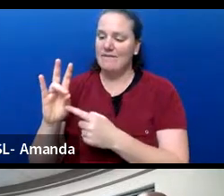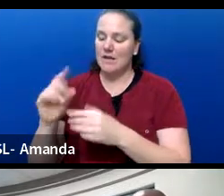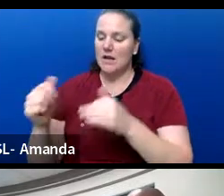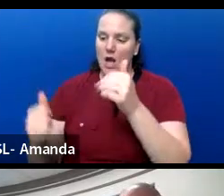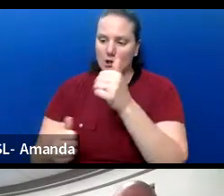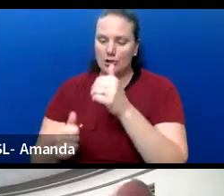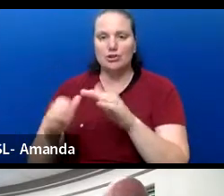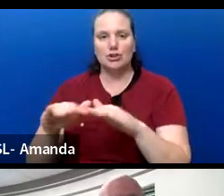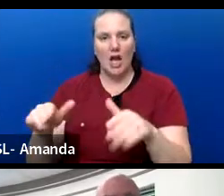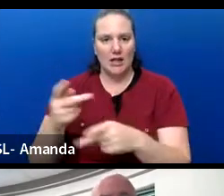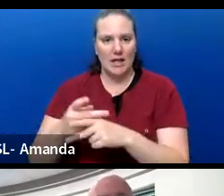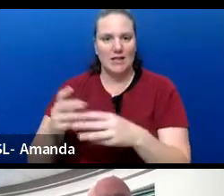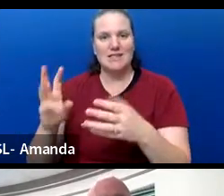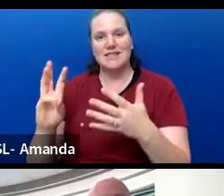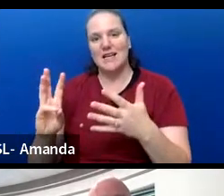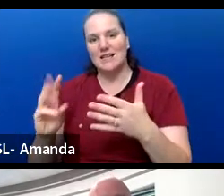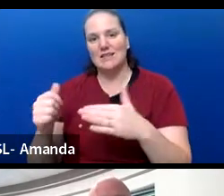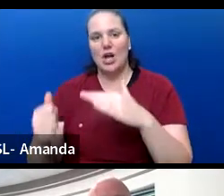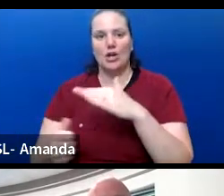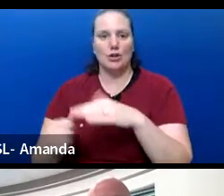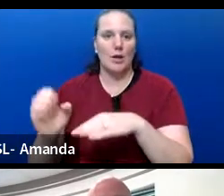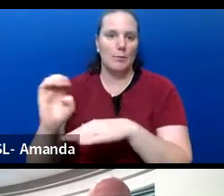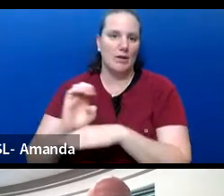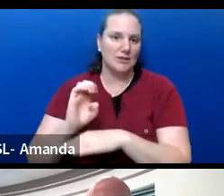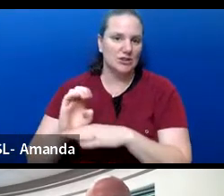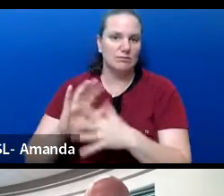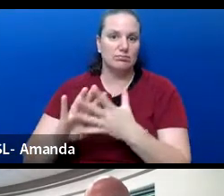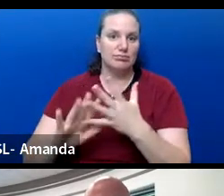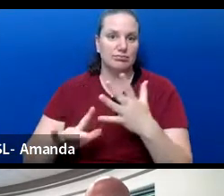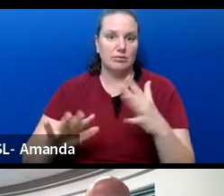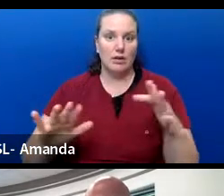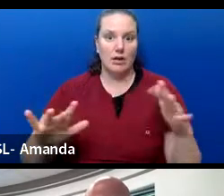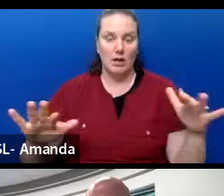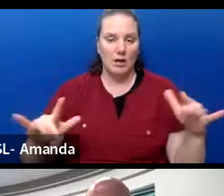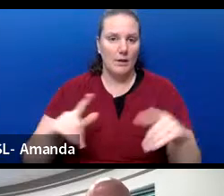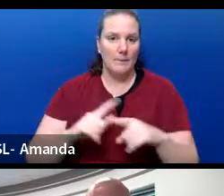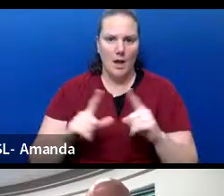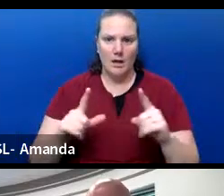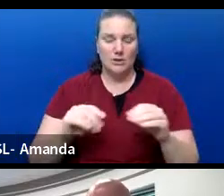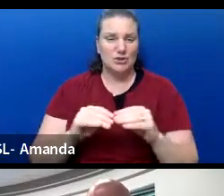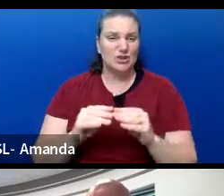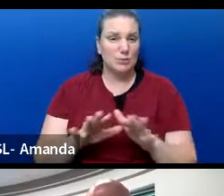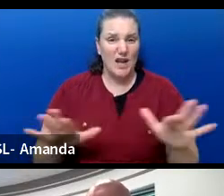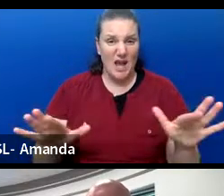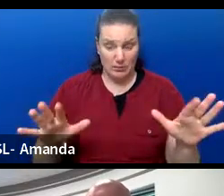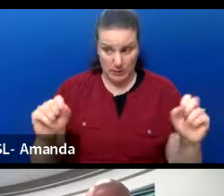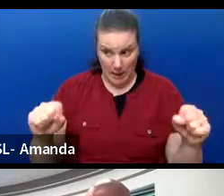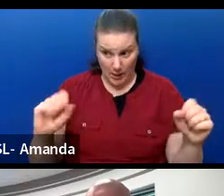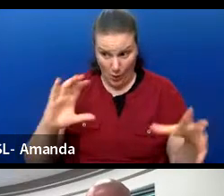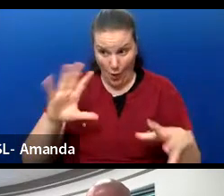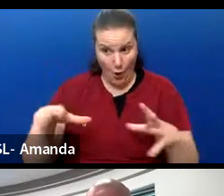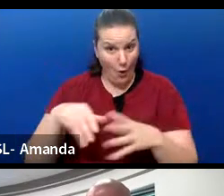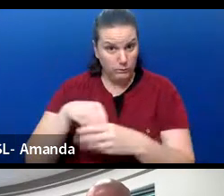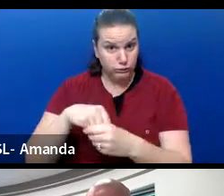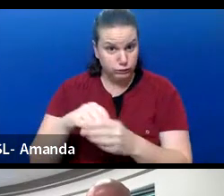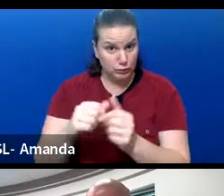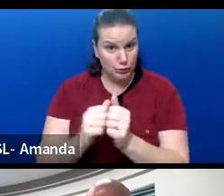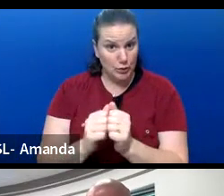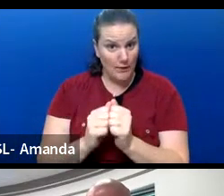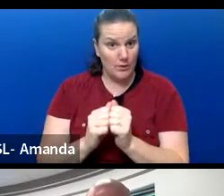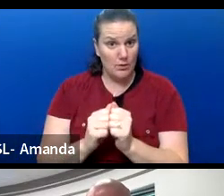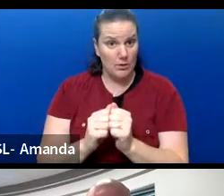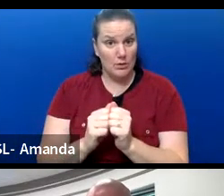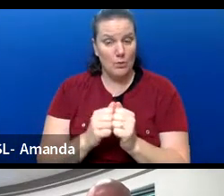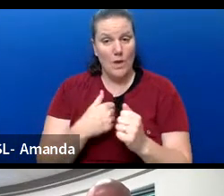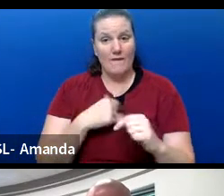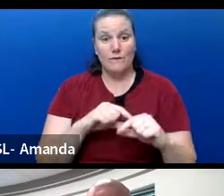under apprenticeships. We have this, that, and everything else, but they're spread out all over the place. Could we lump them together so we have groups that want to